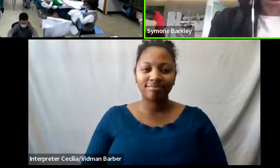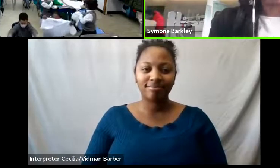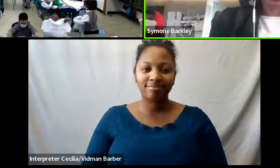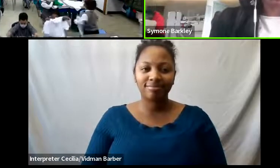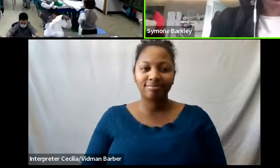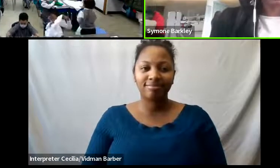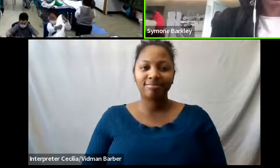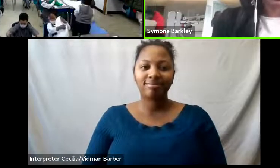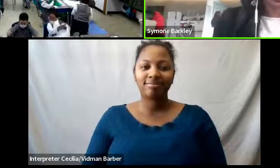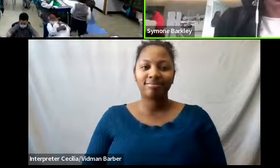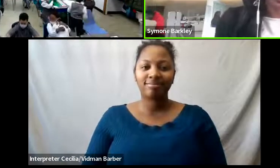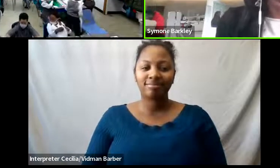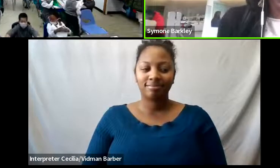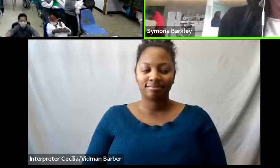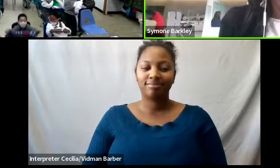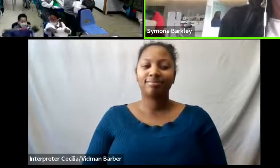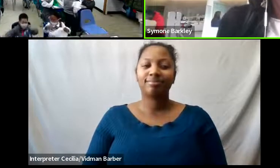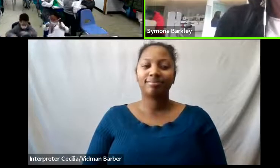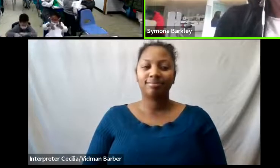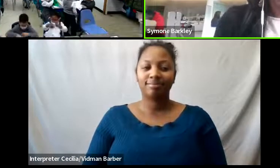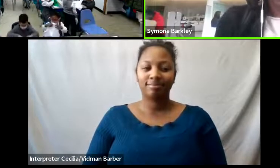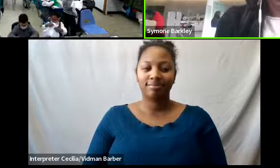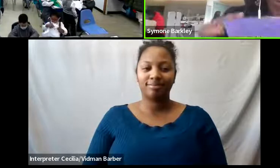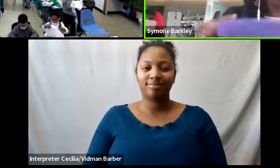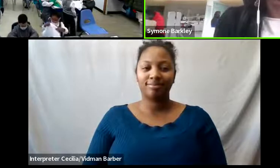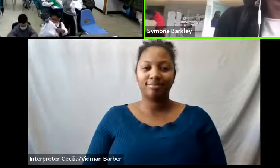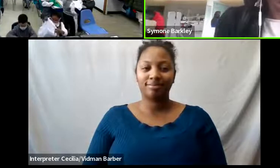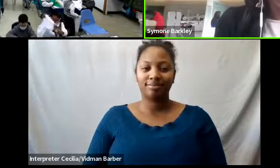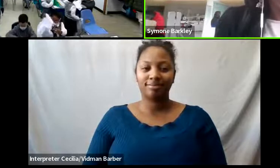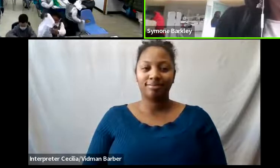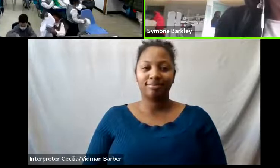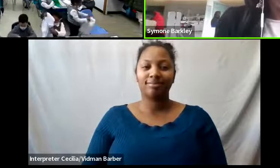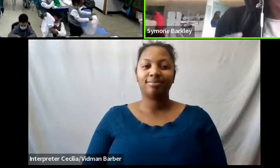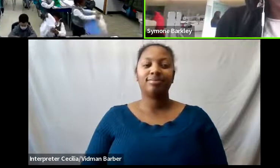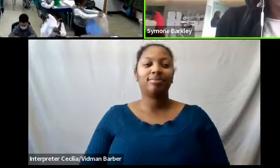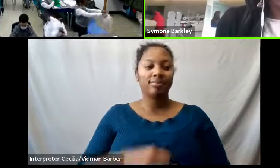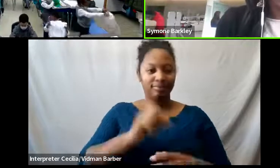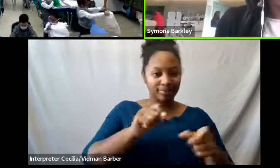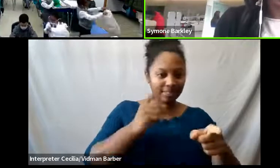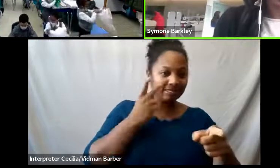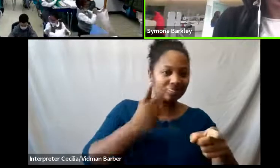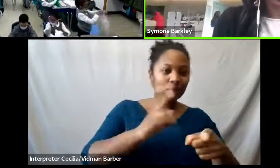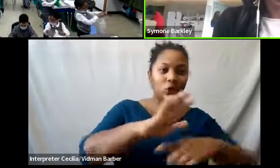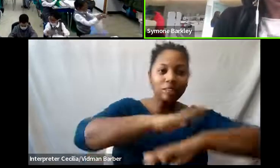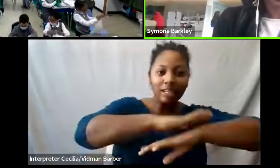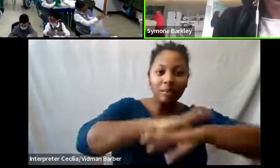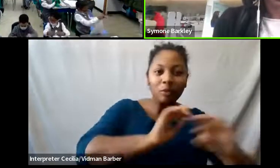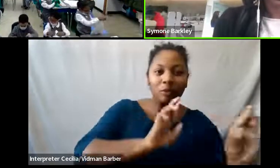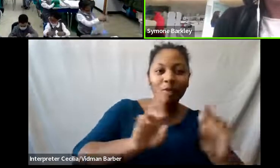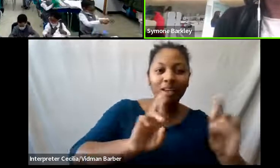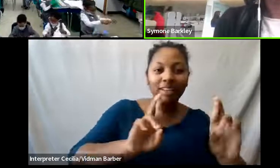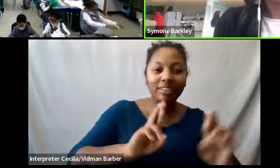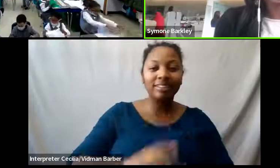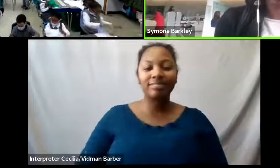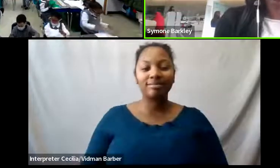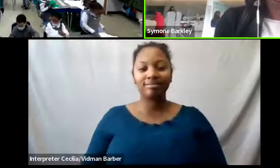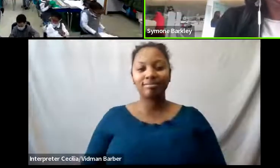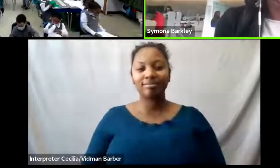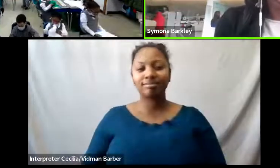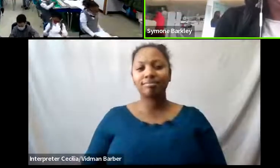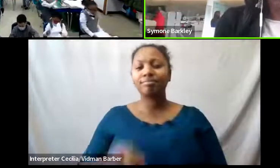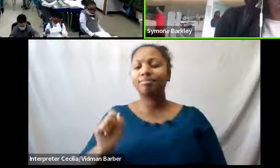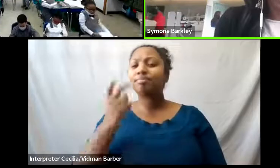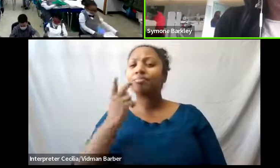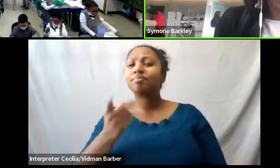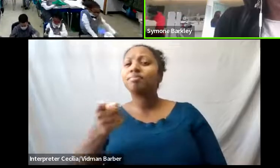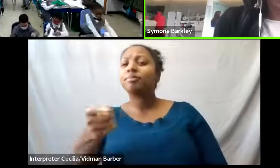Okay. Yep, lay it right back on your desk. I see a table there that's ready. I see a few more tables